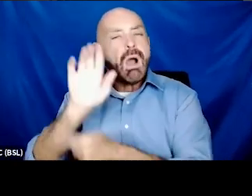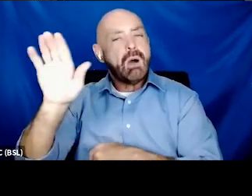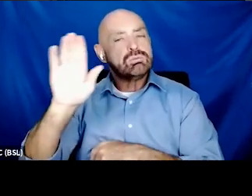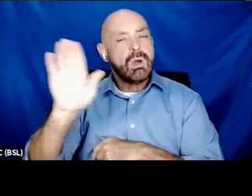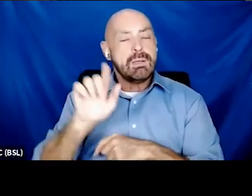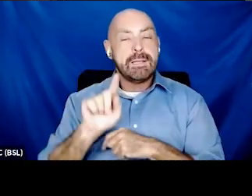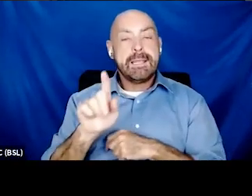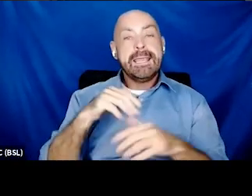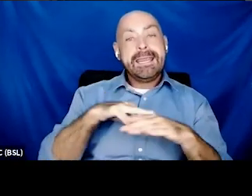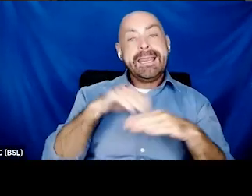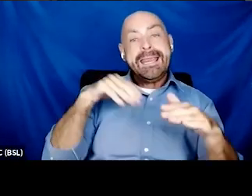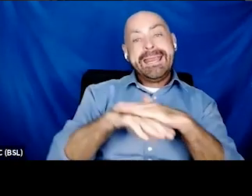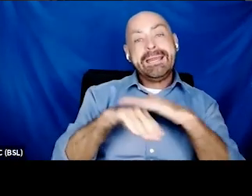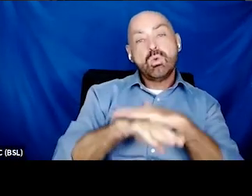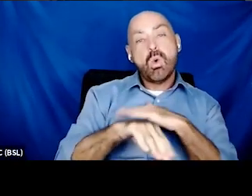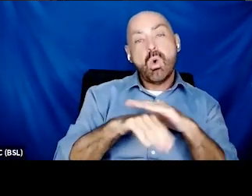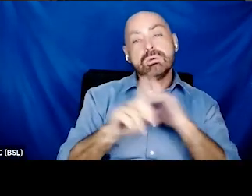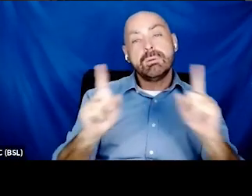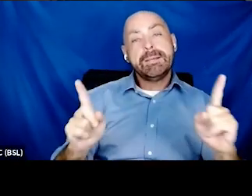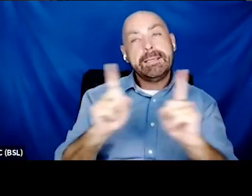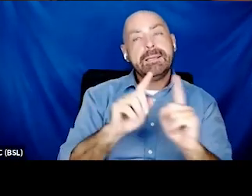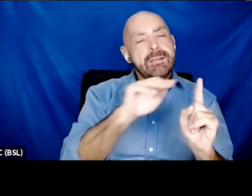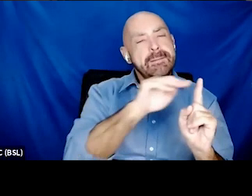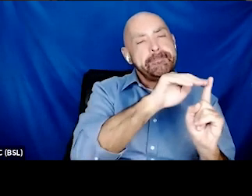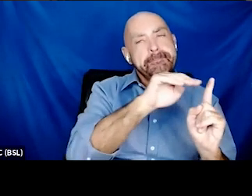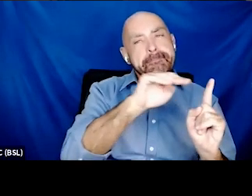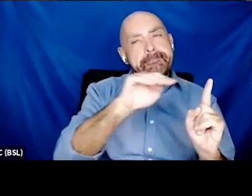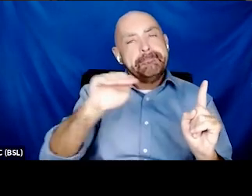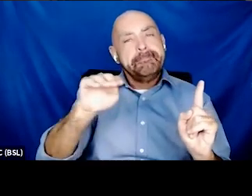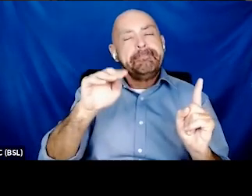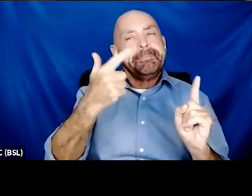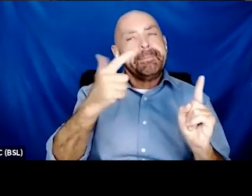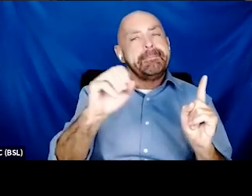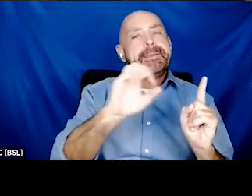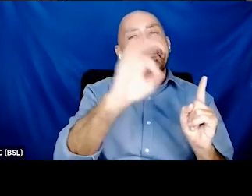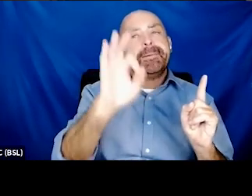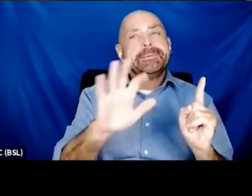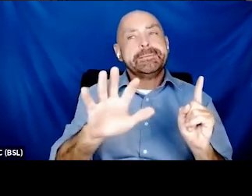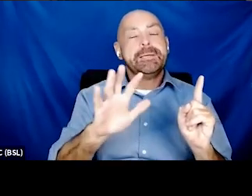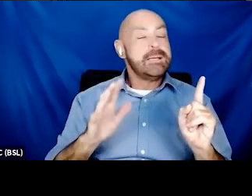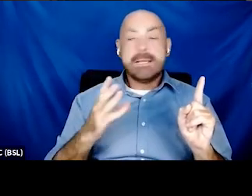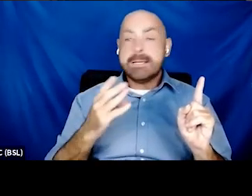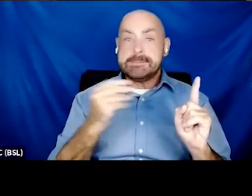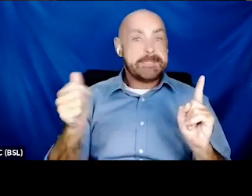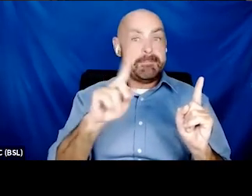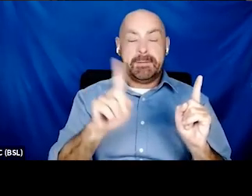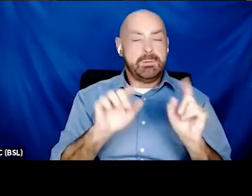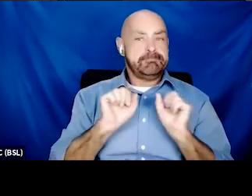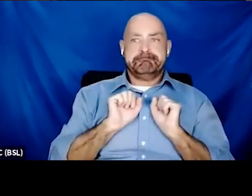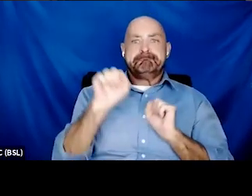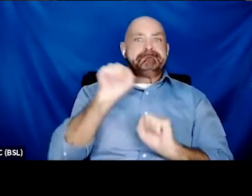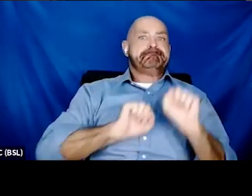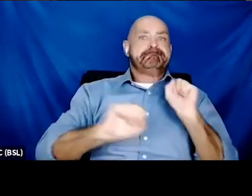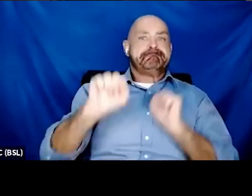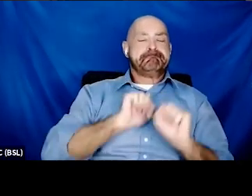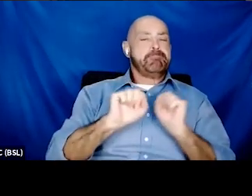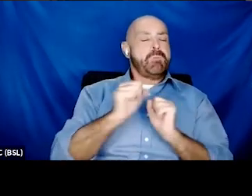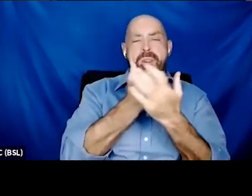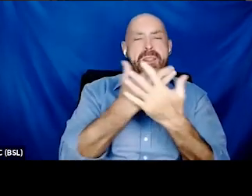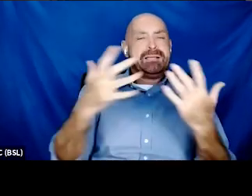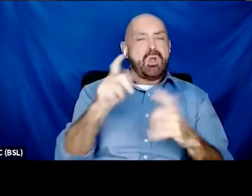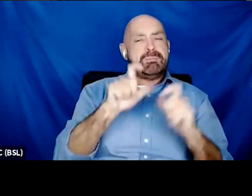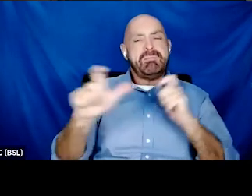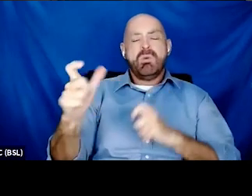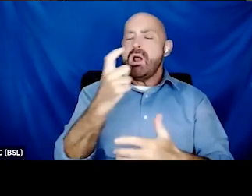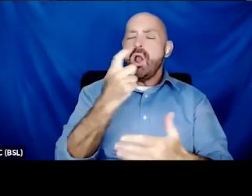up indoors, 70%. Now, of course, there were lots of people who didn't meet up with anybody before the pandemic. There was huge loneliness before the